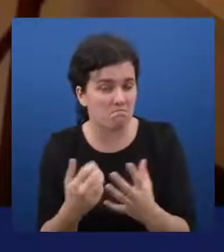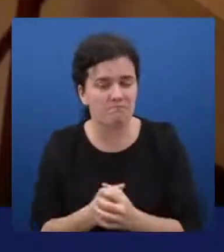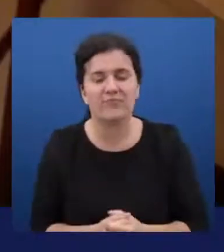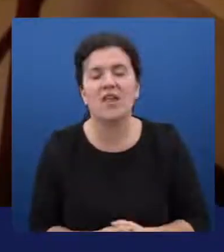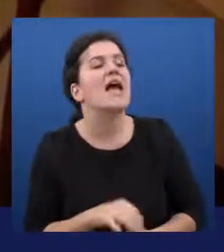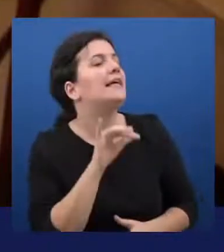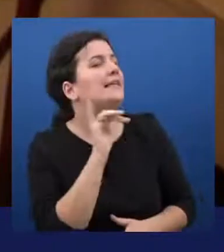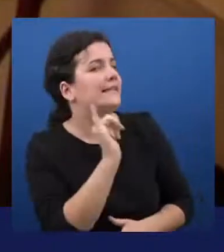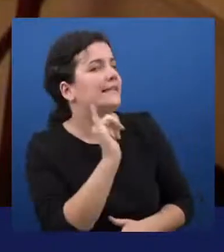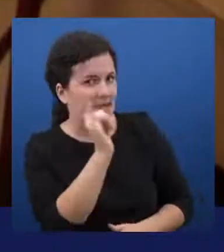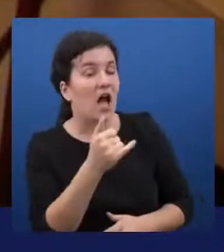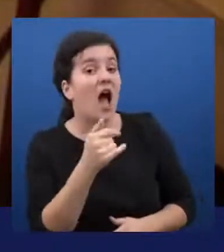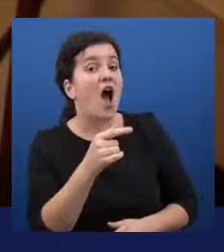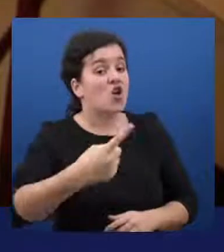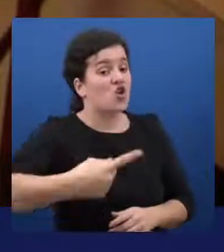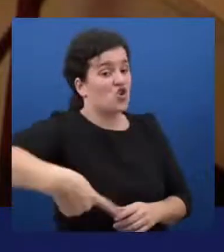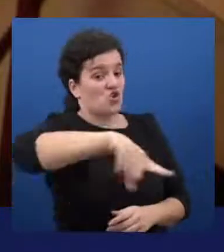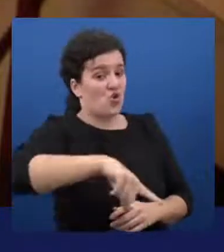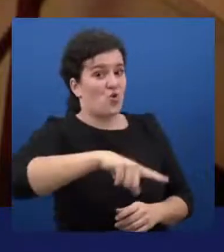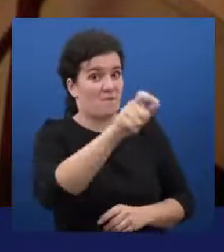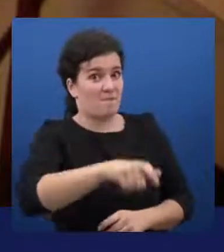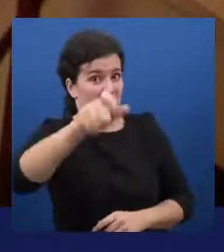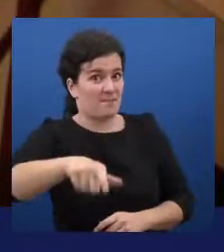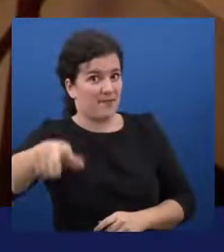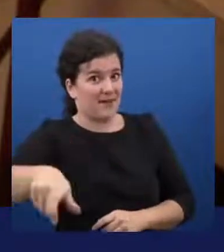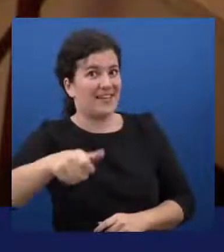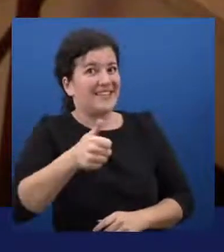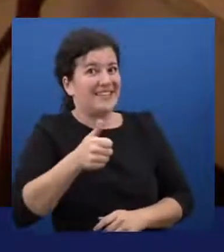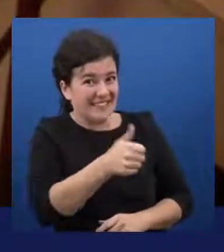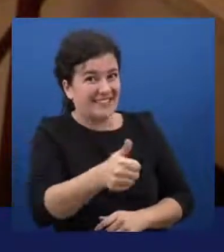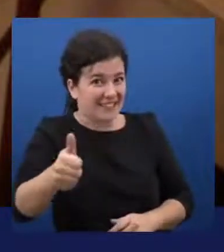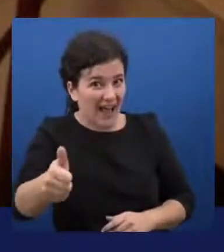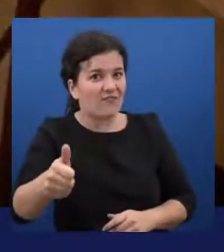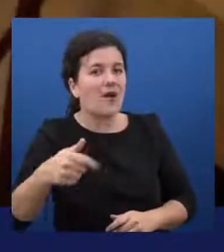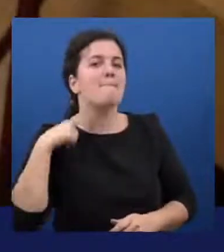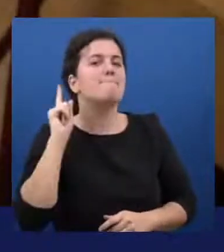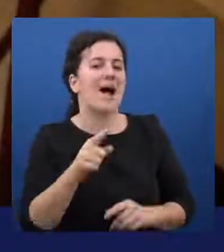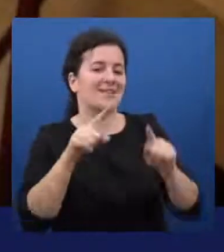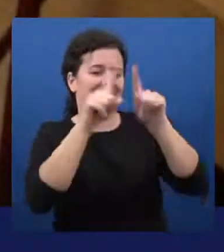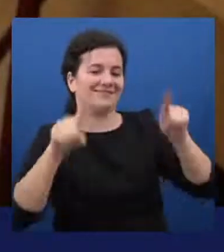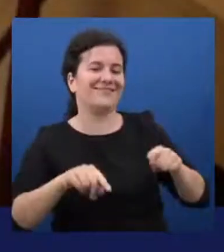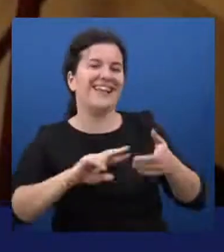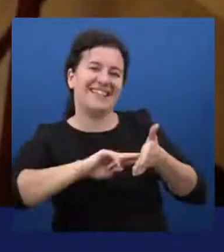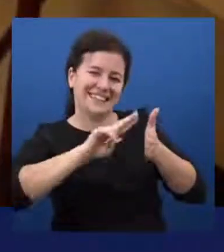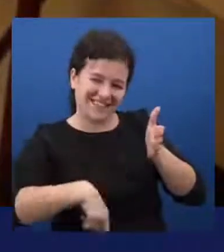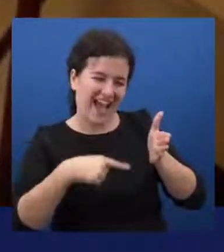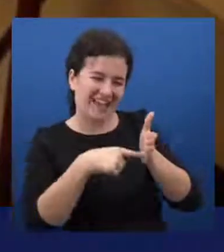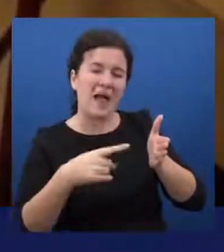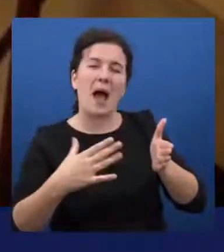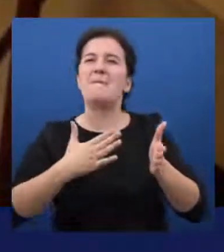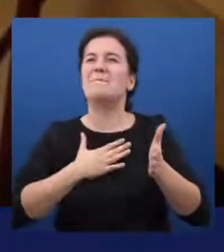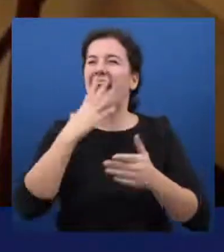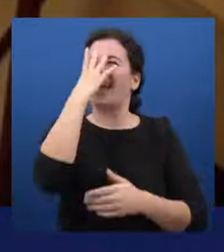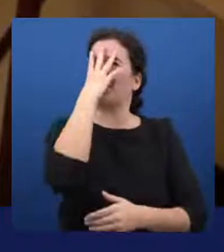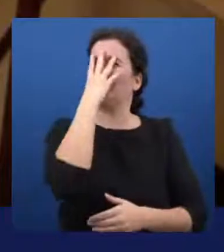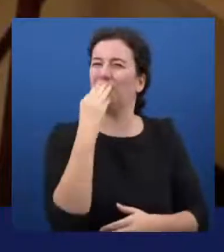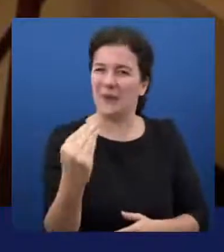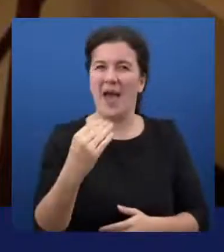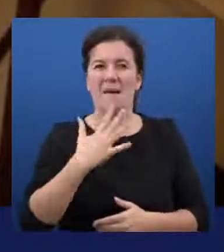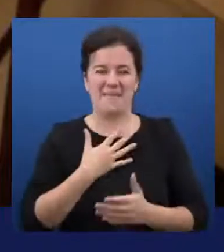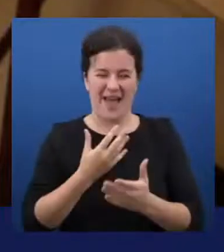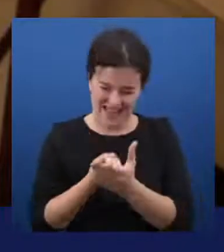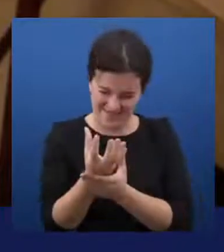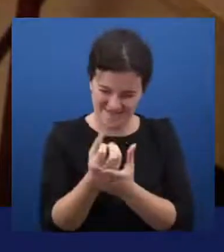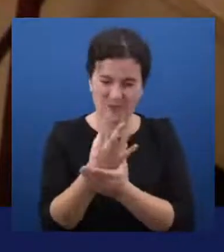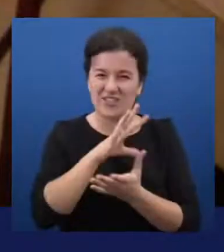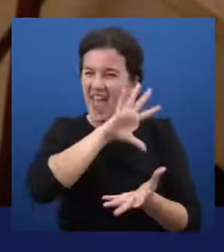to give their permission for you to store the information, to use the information. You have the probability to take the